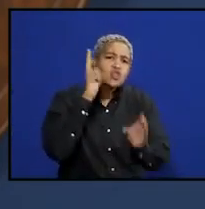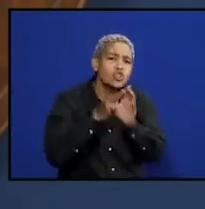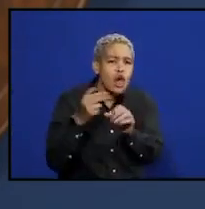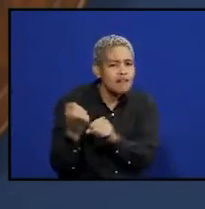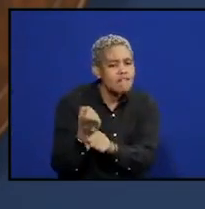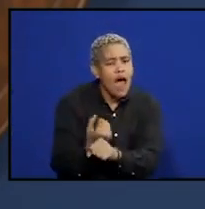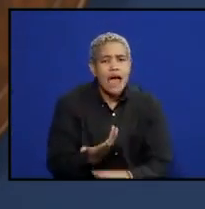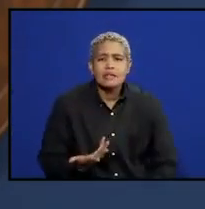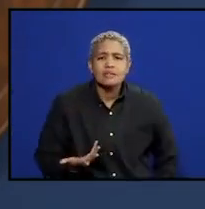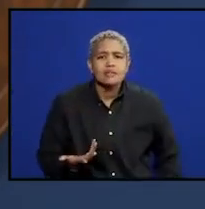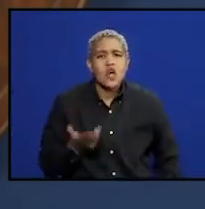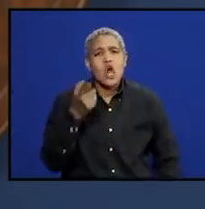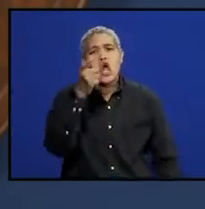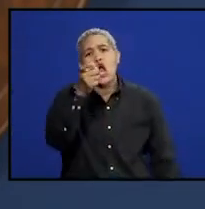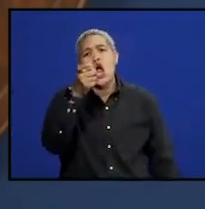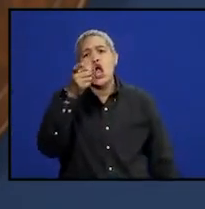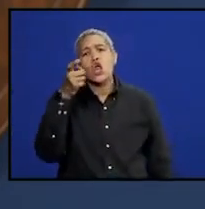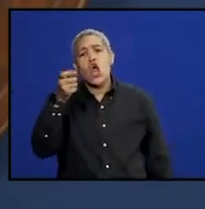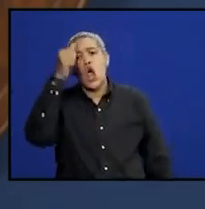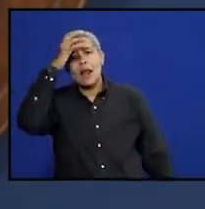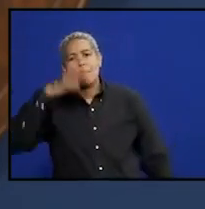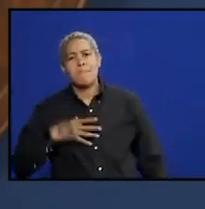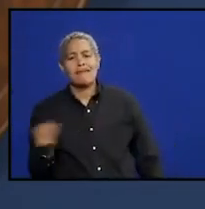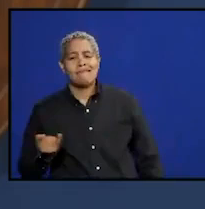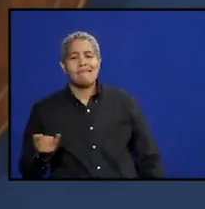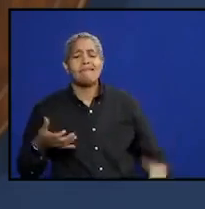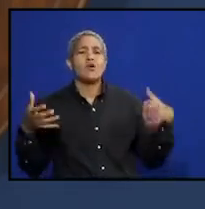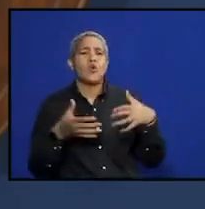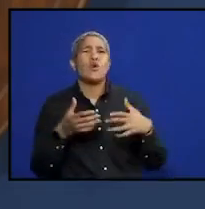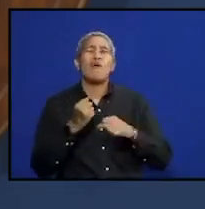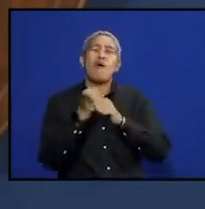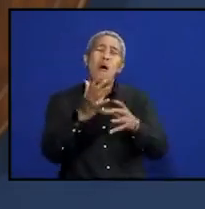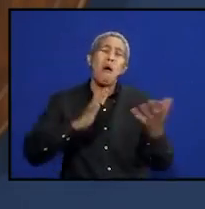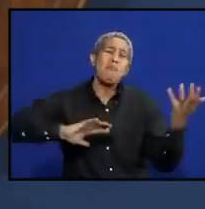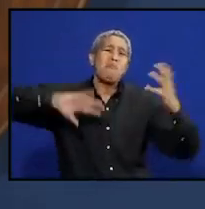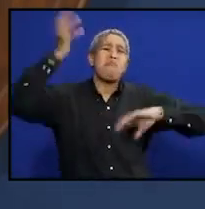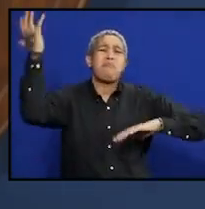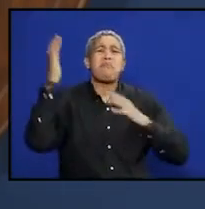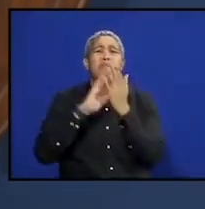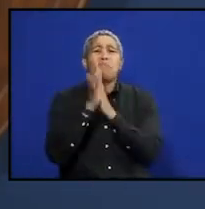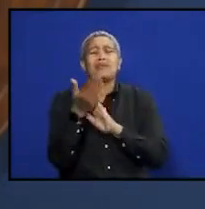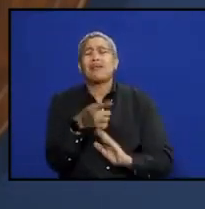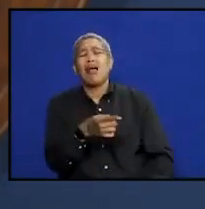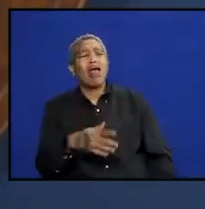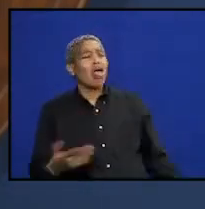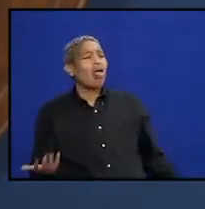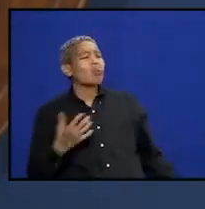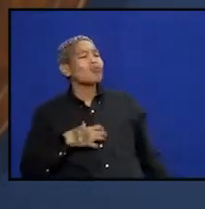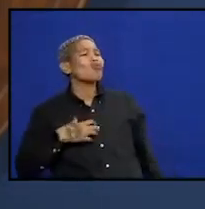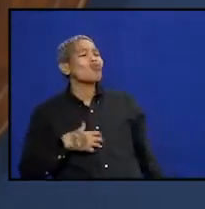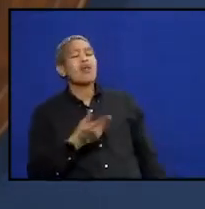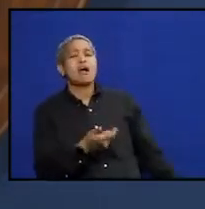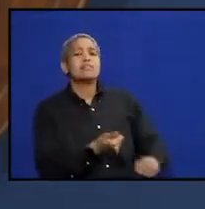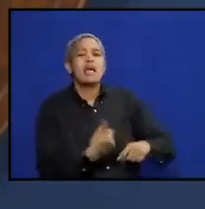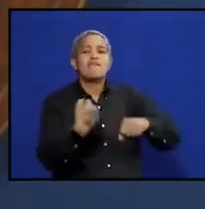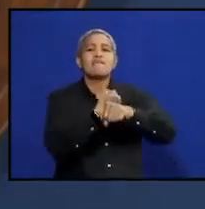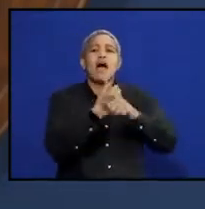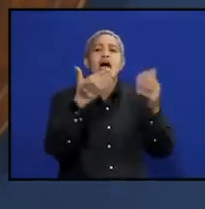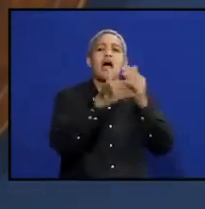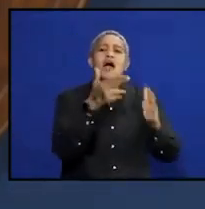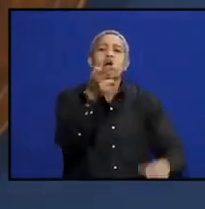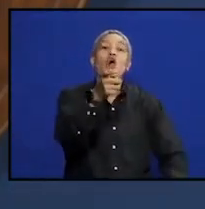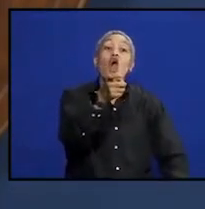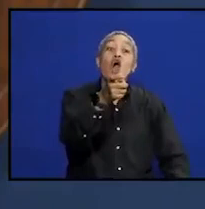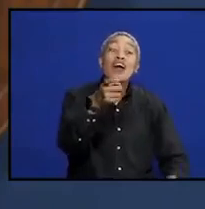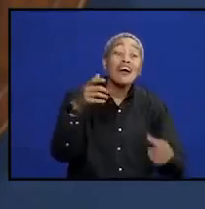fight. Guns, gunmen, and gangs are eroding peace in the society, and the fight against criminality should not solely be